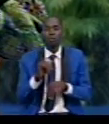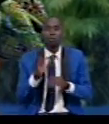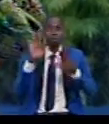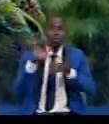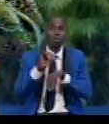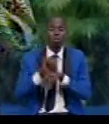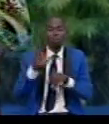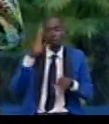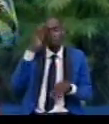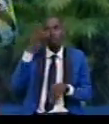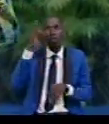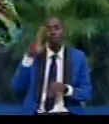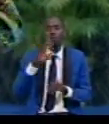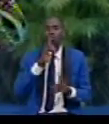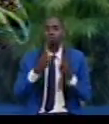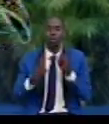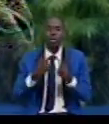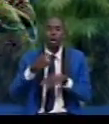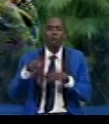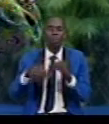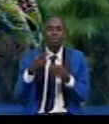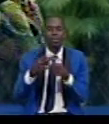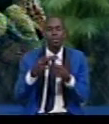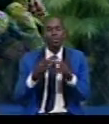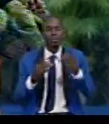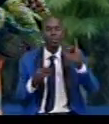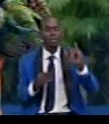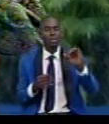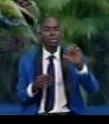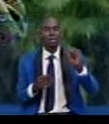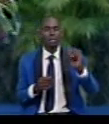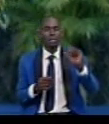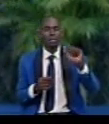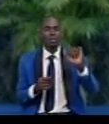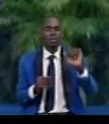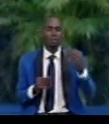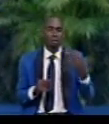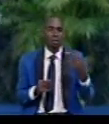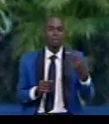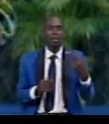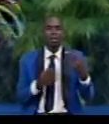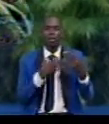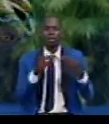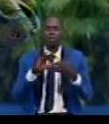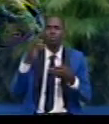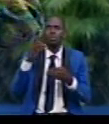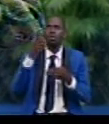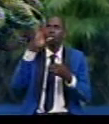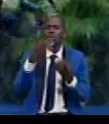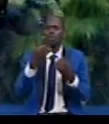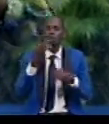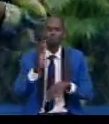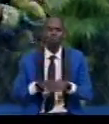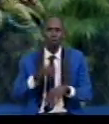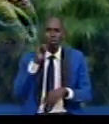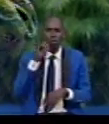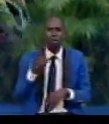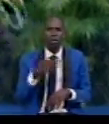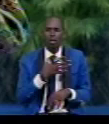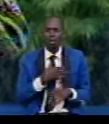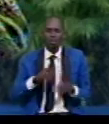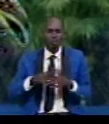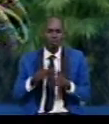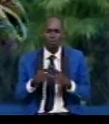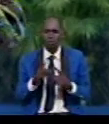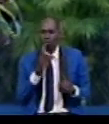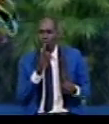Isaiah, the Spirit of God from the screen came upon me, and I started speaking in tongues, sort of so,